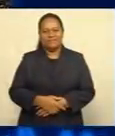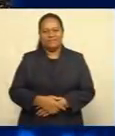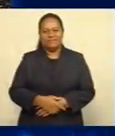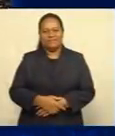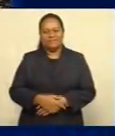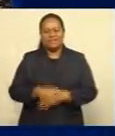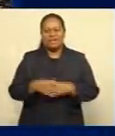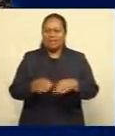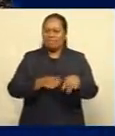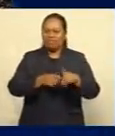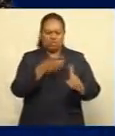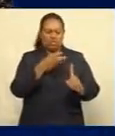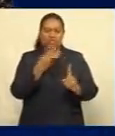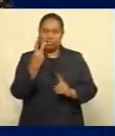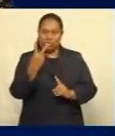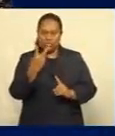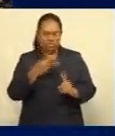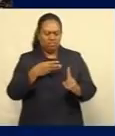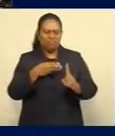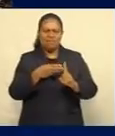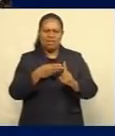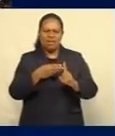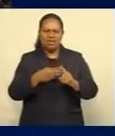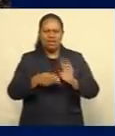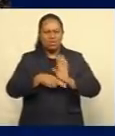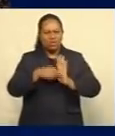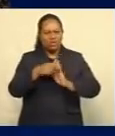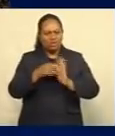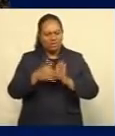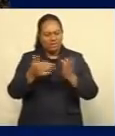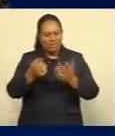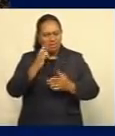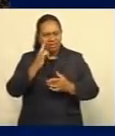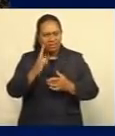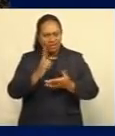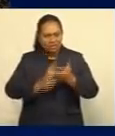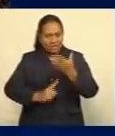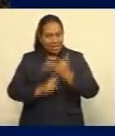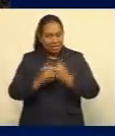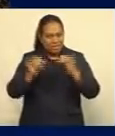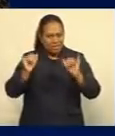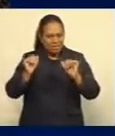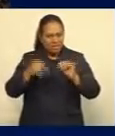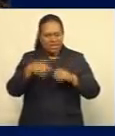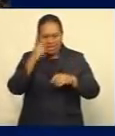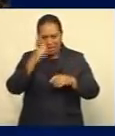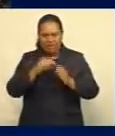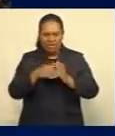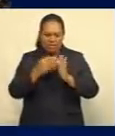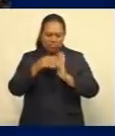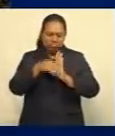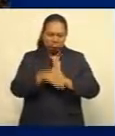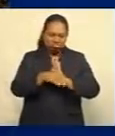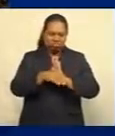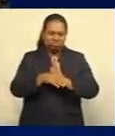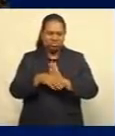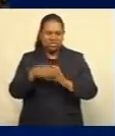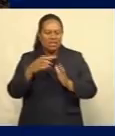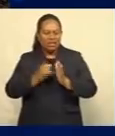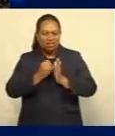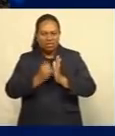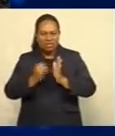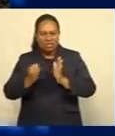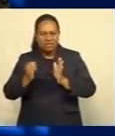Two major resorts in Nandi have stated that while the current situation may be a setback for the industry, the health and well-being of